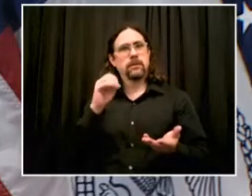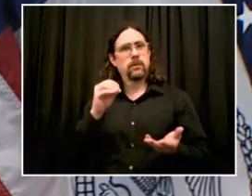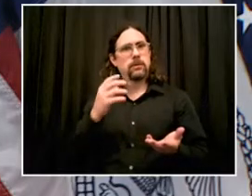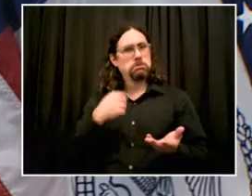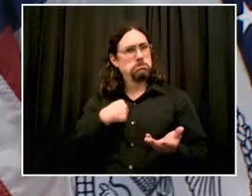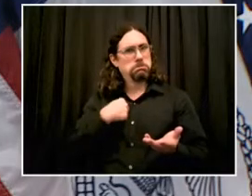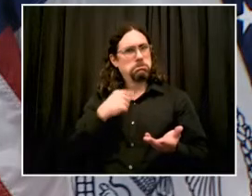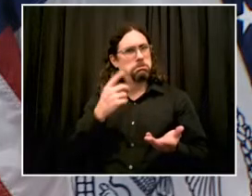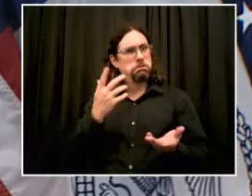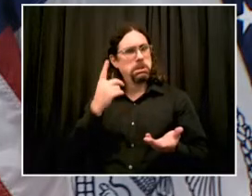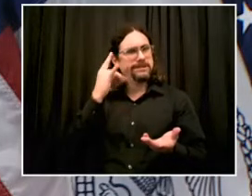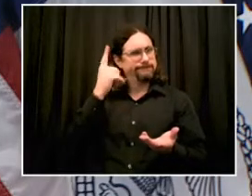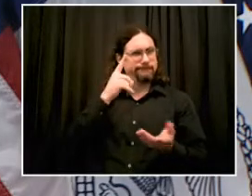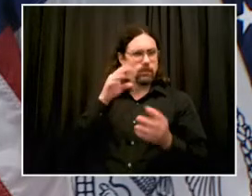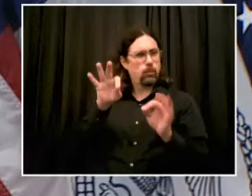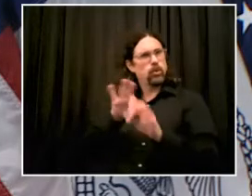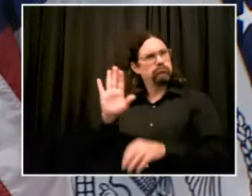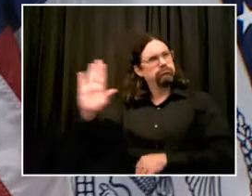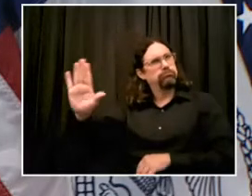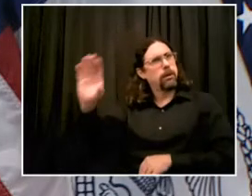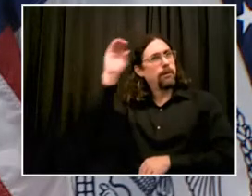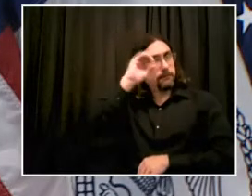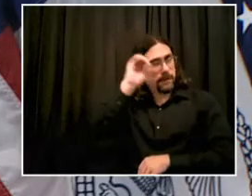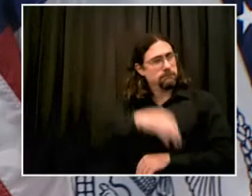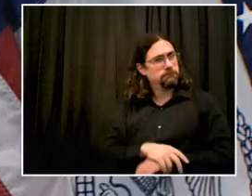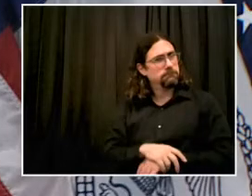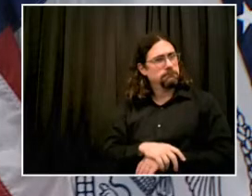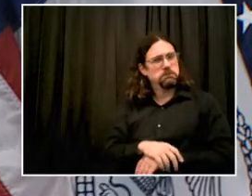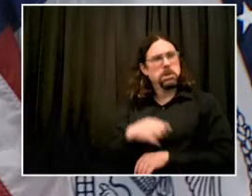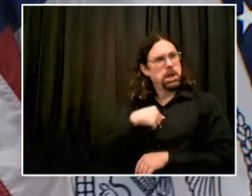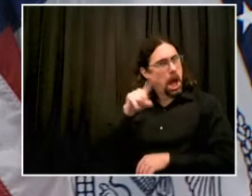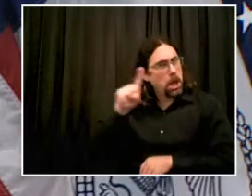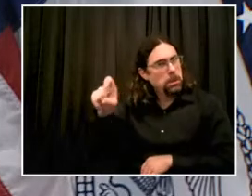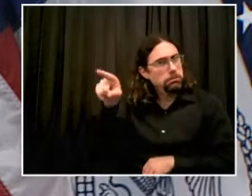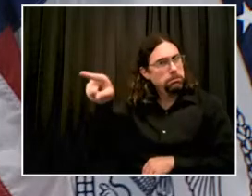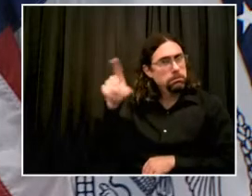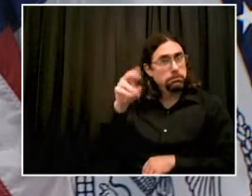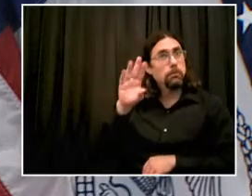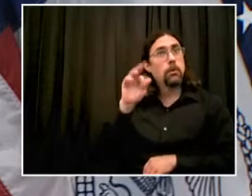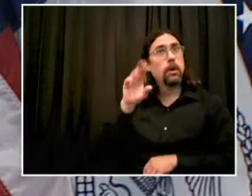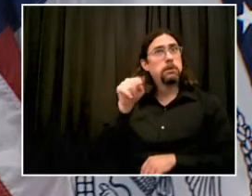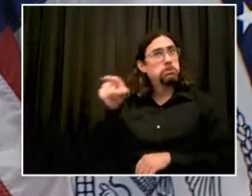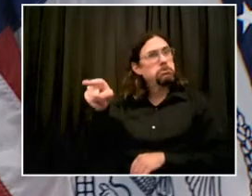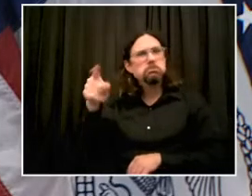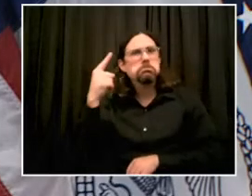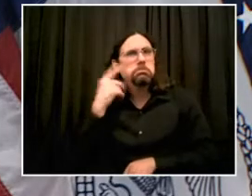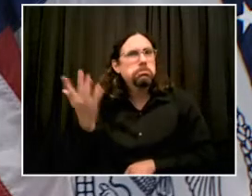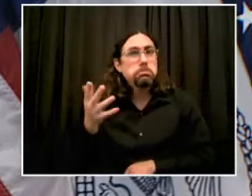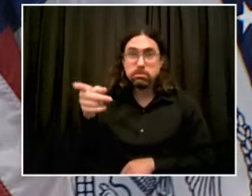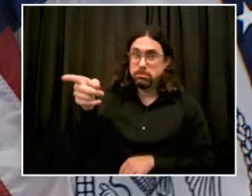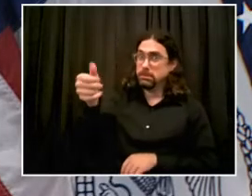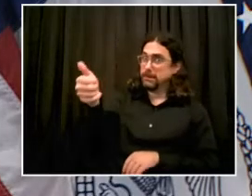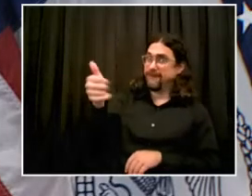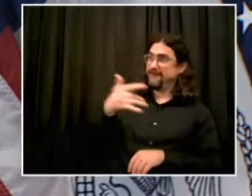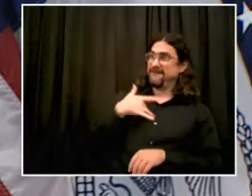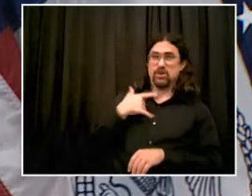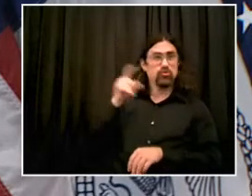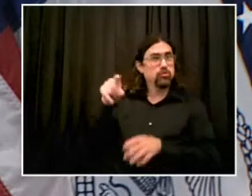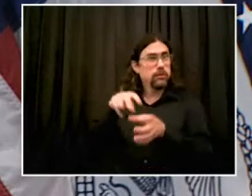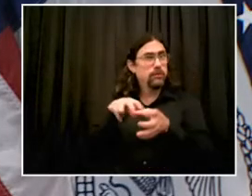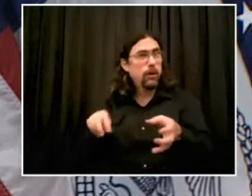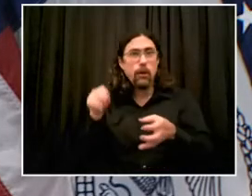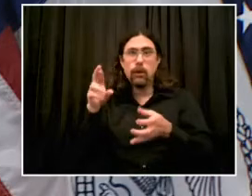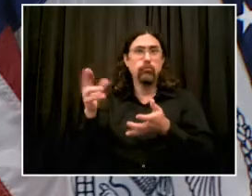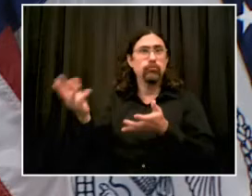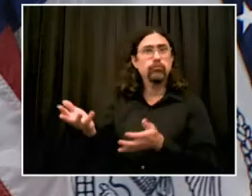with Dr. Dave Choksi that we had someone who could hit the ground running and help us move forward and address the things we had to address going forward.